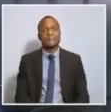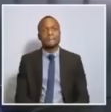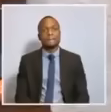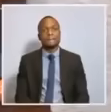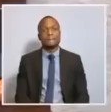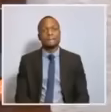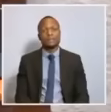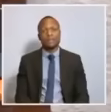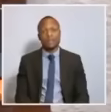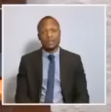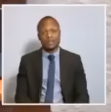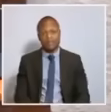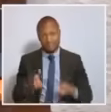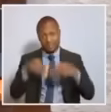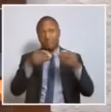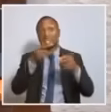I will name you.